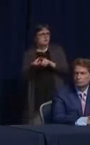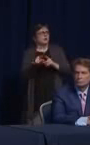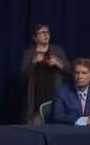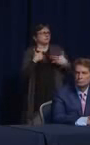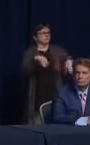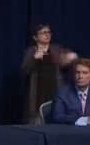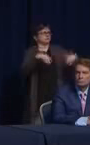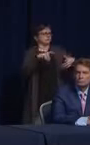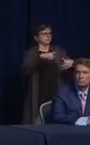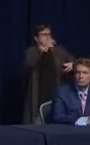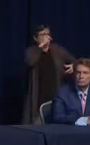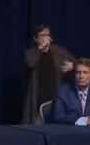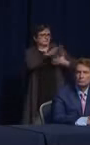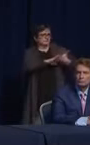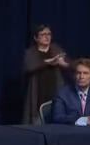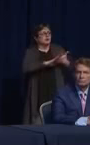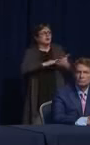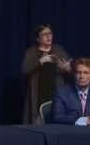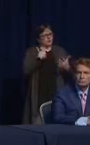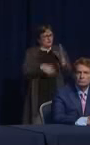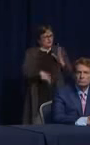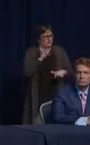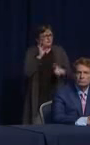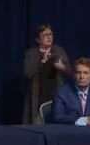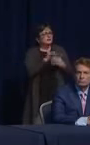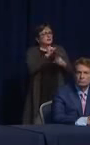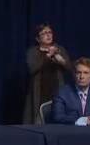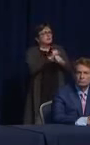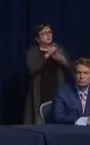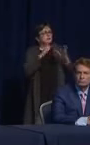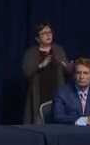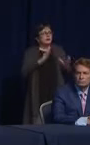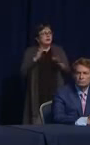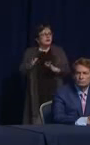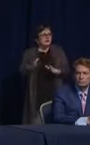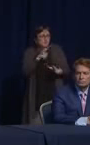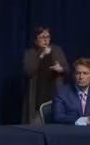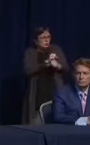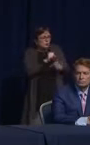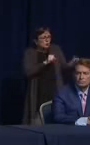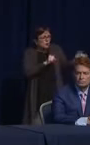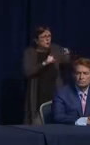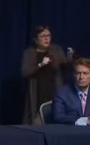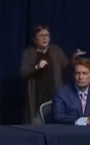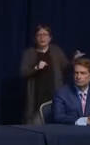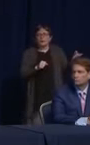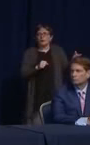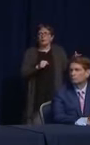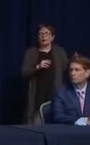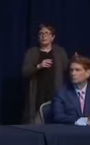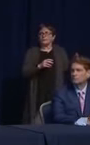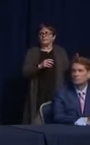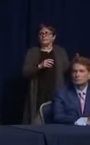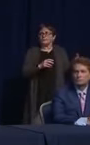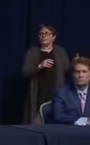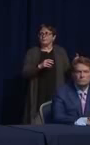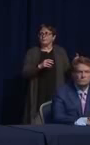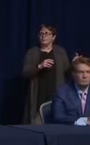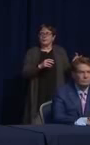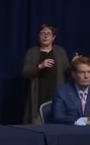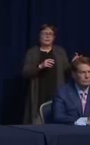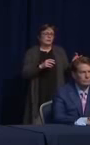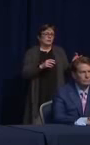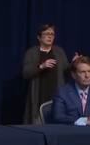experience, that employees of long-term care facilities work at several facilities, and all employees at this